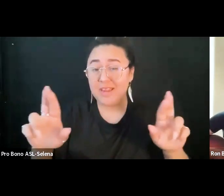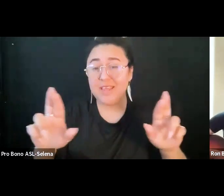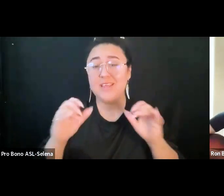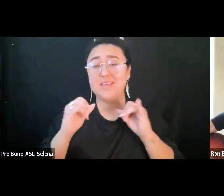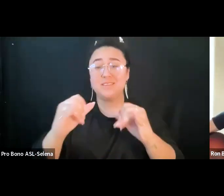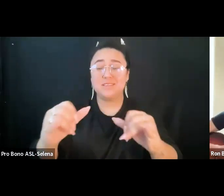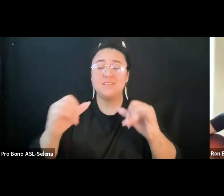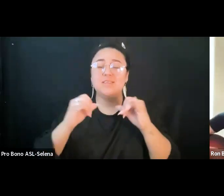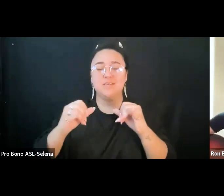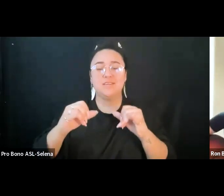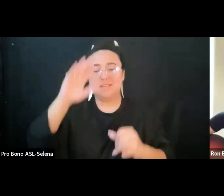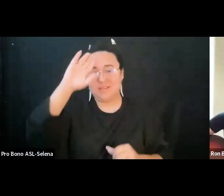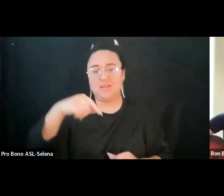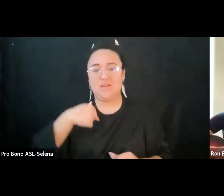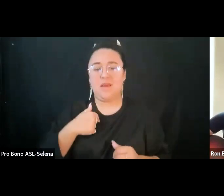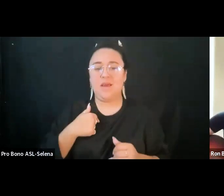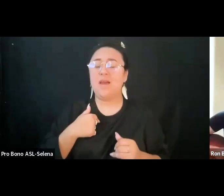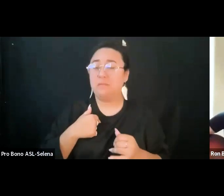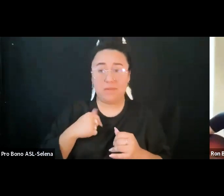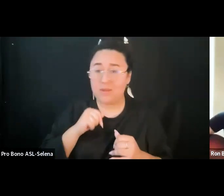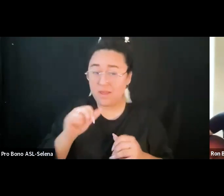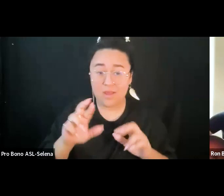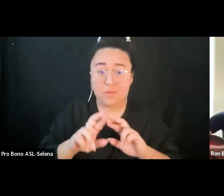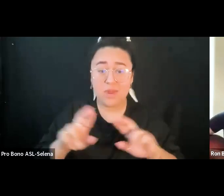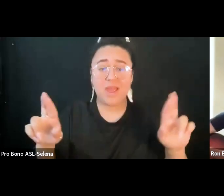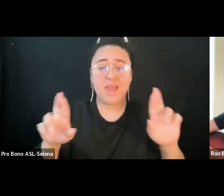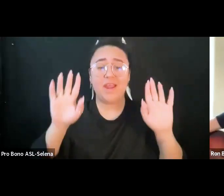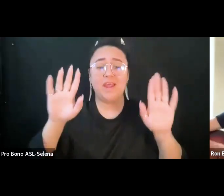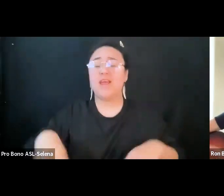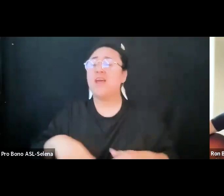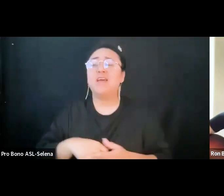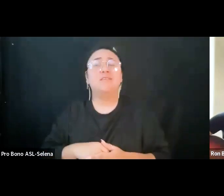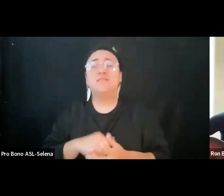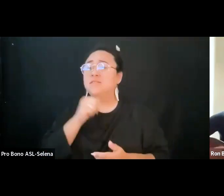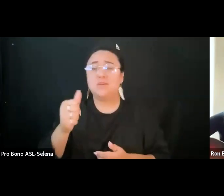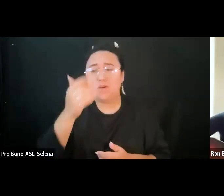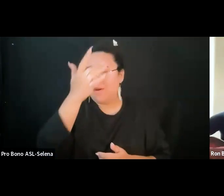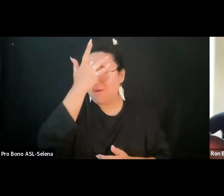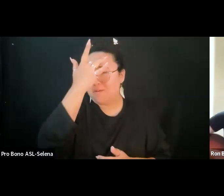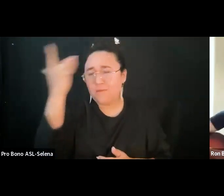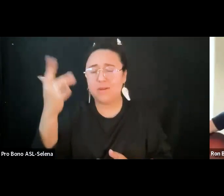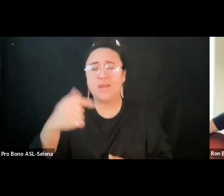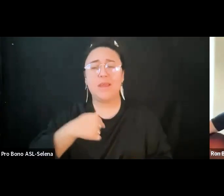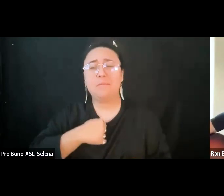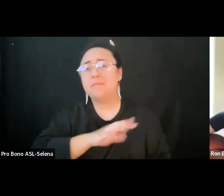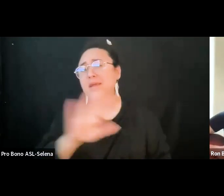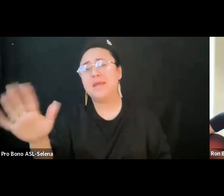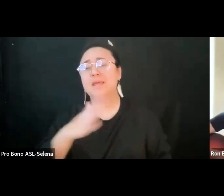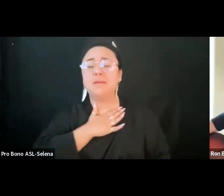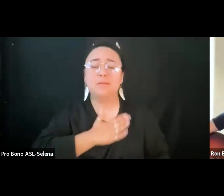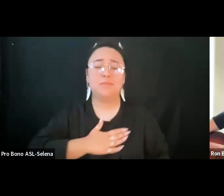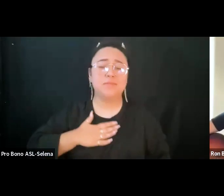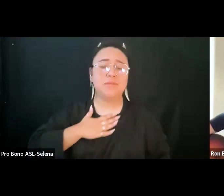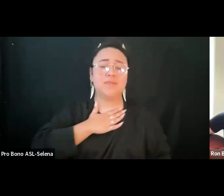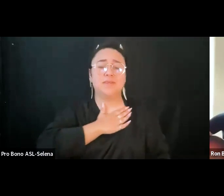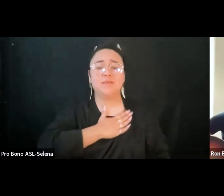ready, and if you're not ready, please don't forget me.